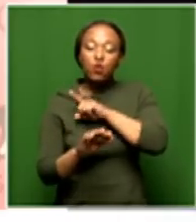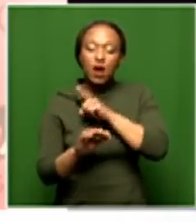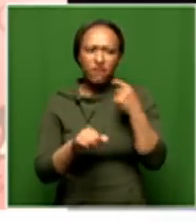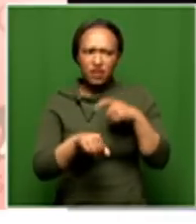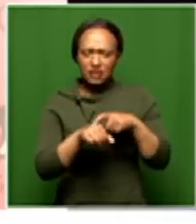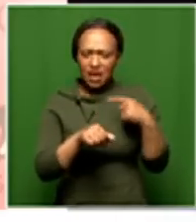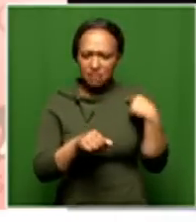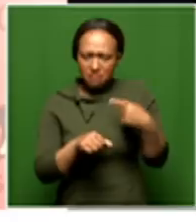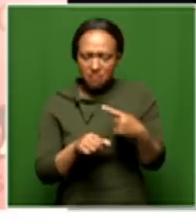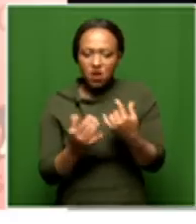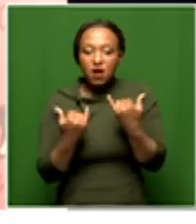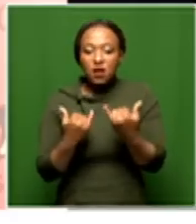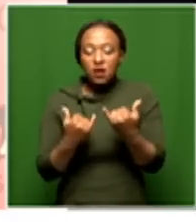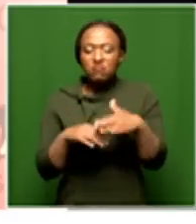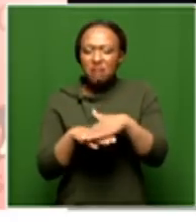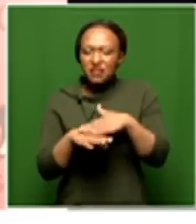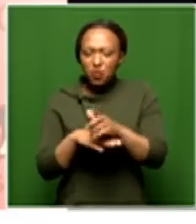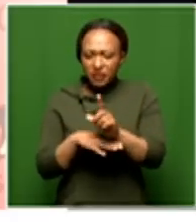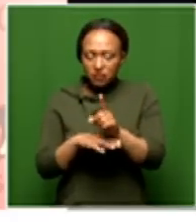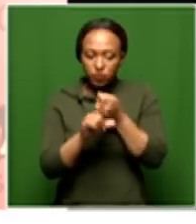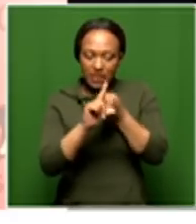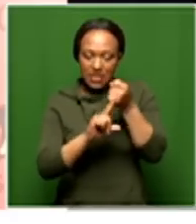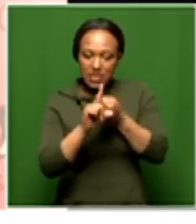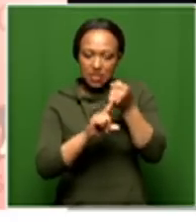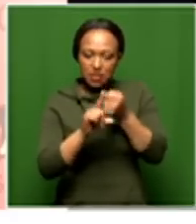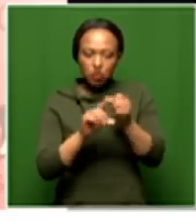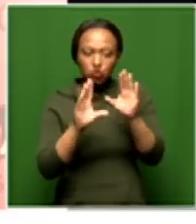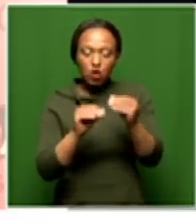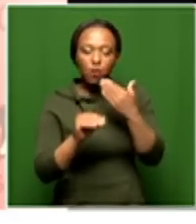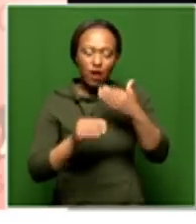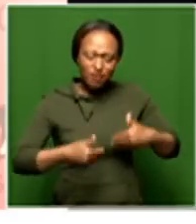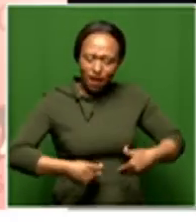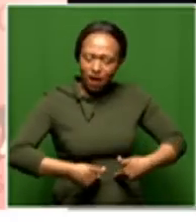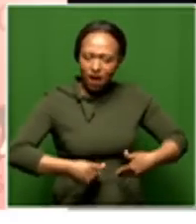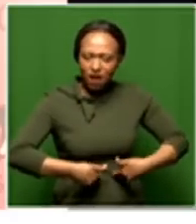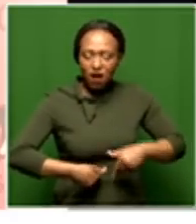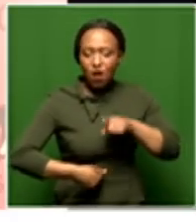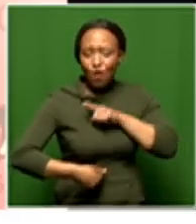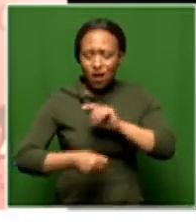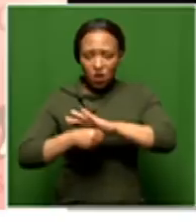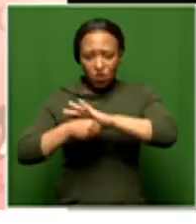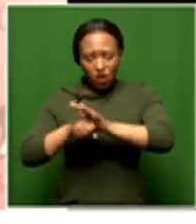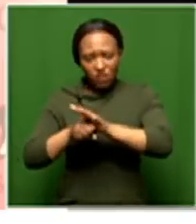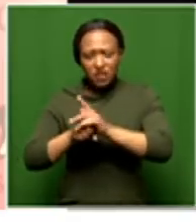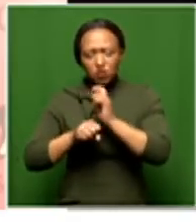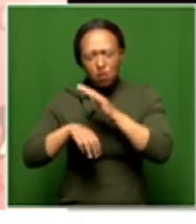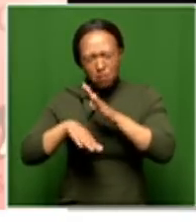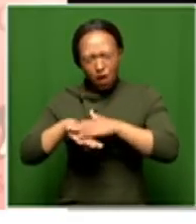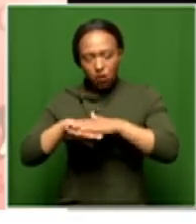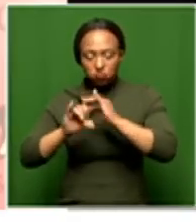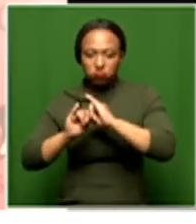period. Basically, to fight against hunger in our communities, given that COVID-19 has further